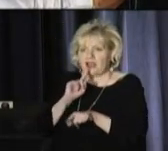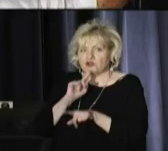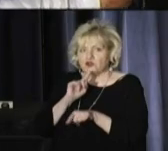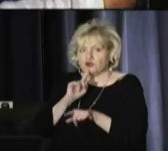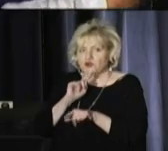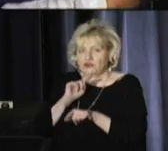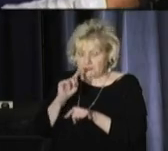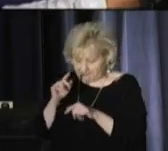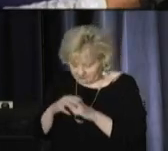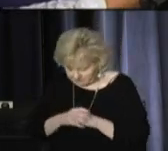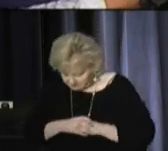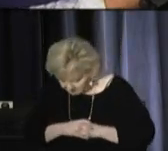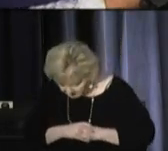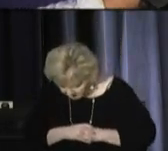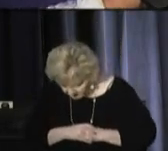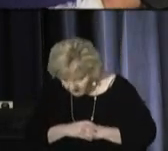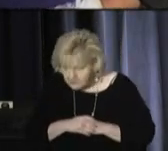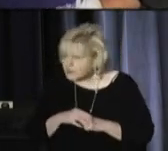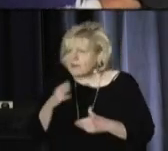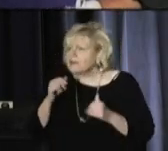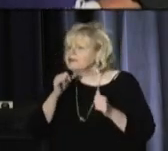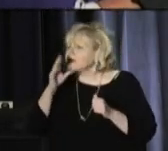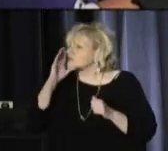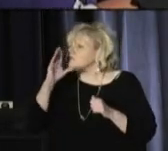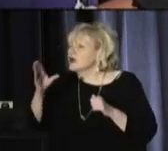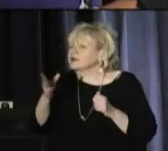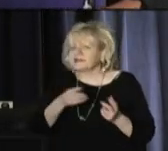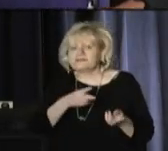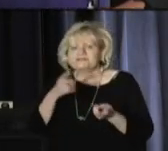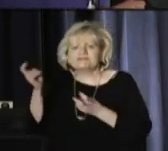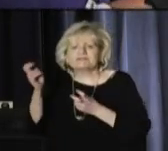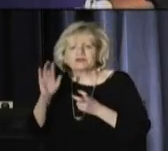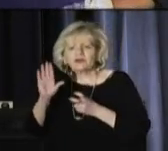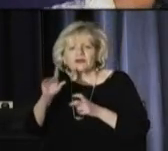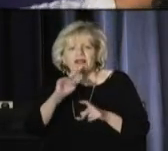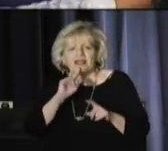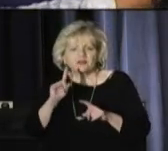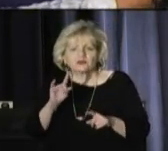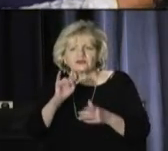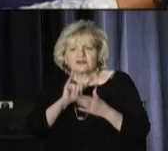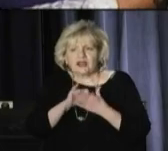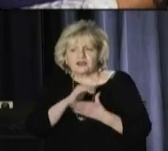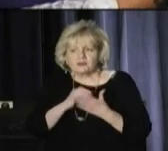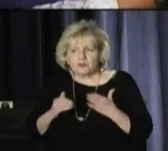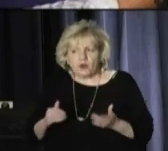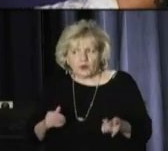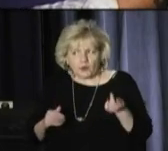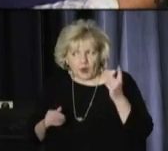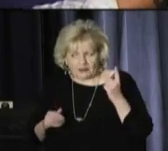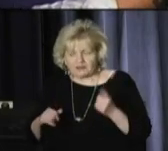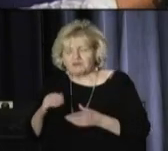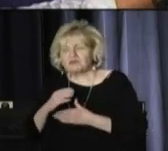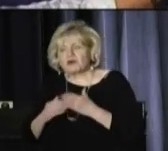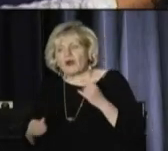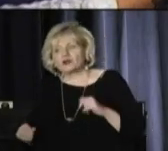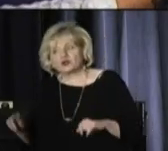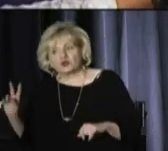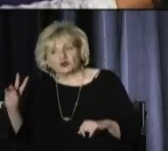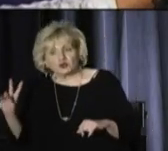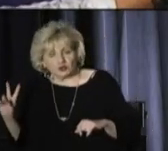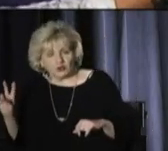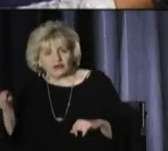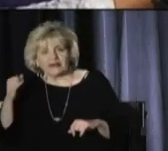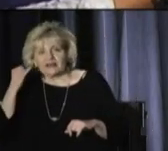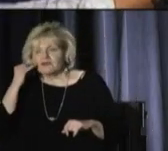not necessarily directly from Toni Morrison's answers. That's part one. Part two, if you don't like